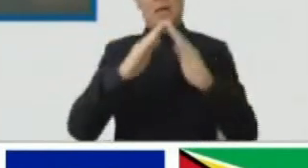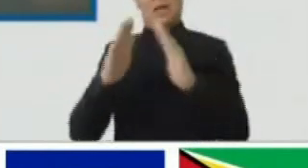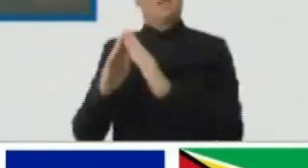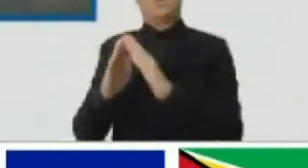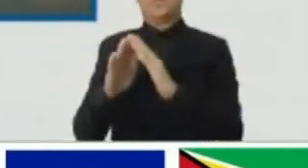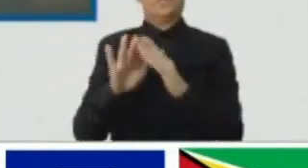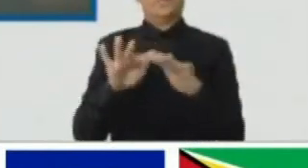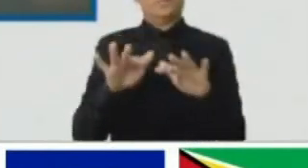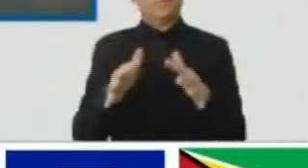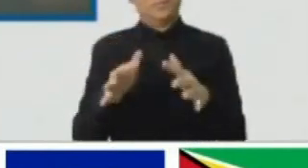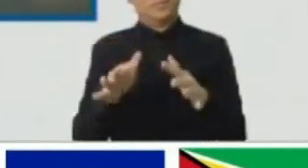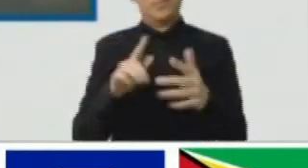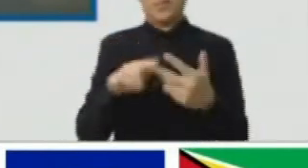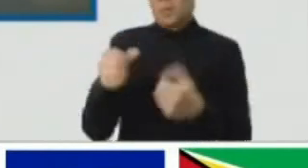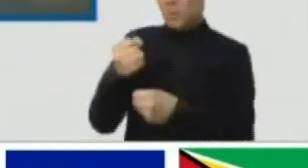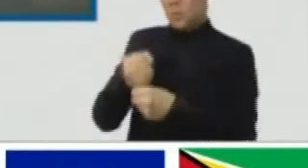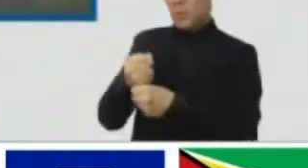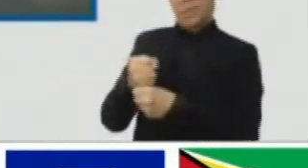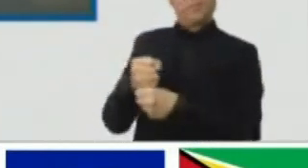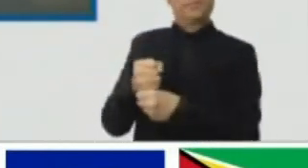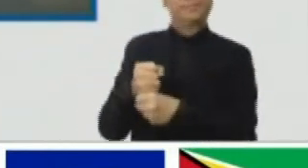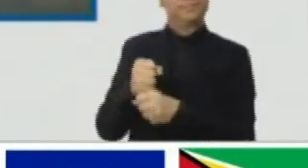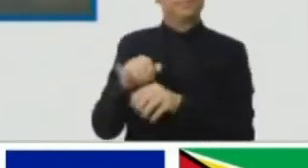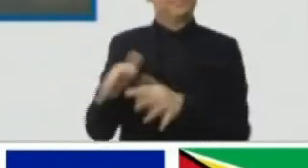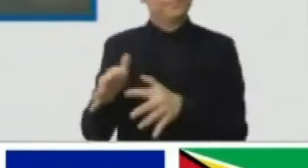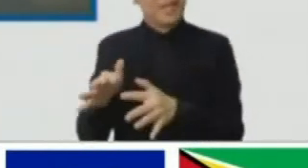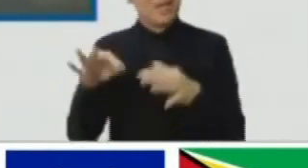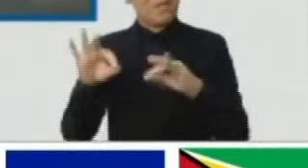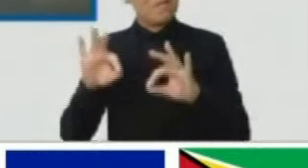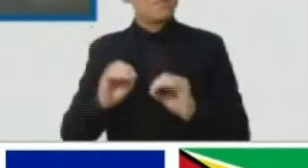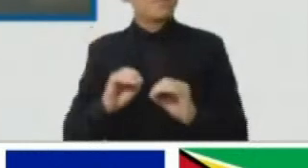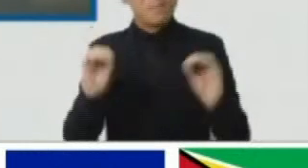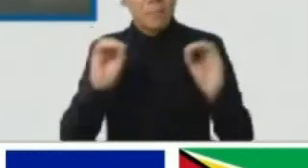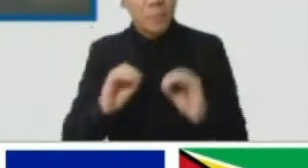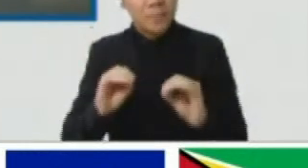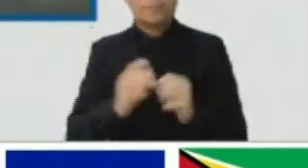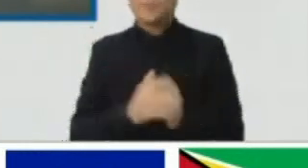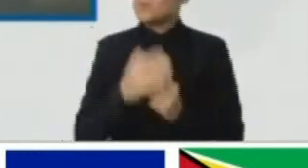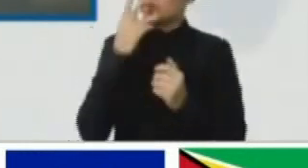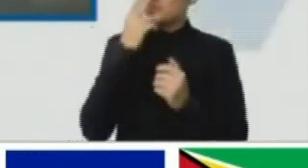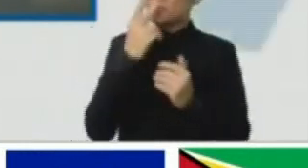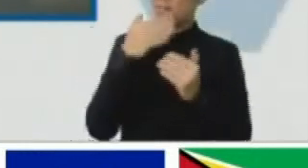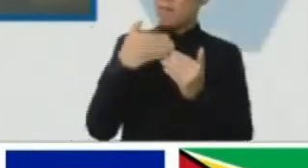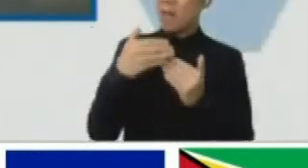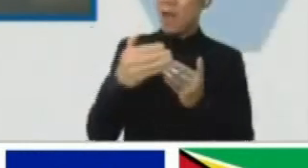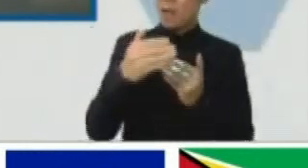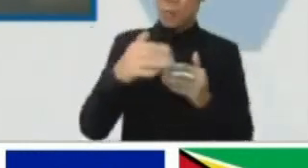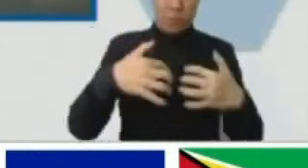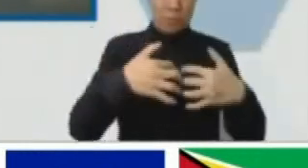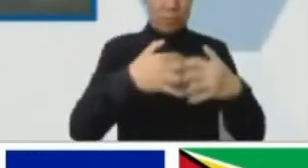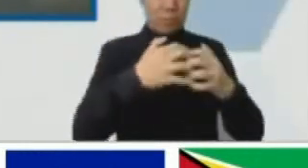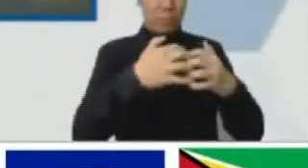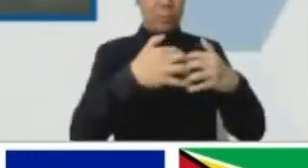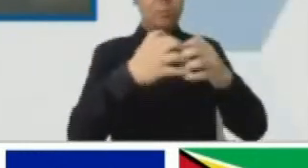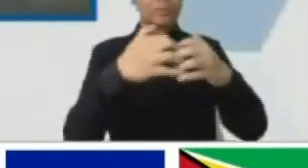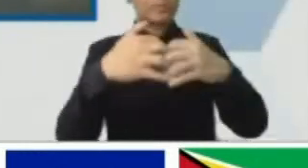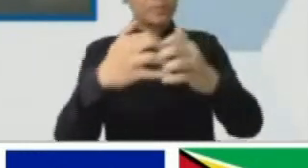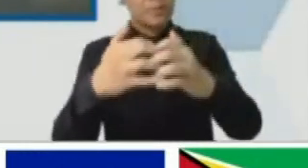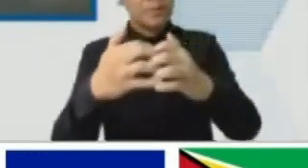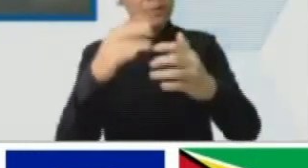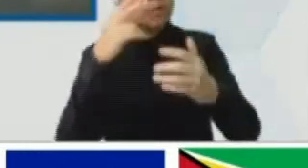protection. Post-disaster compensation policies and, in general, reconstruction are designed for the formal